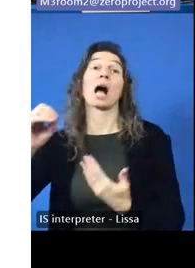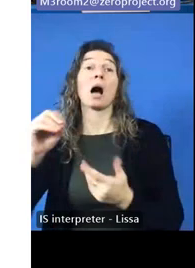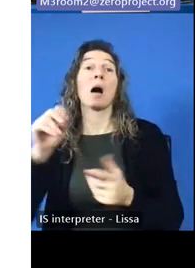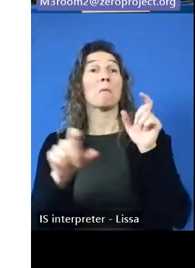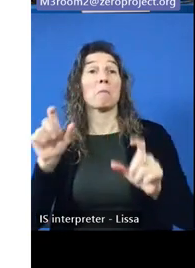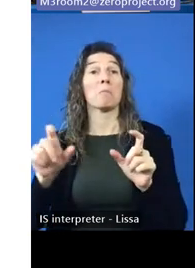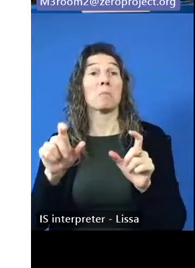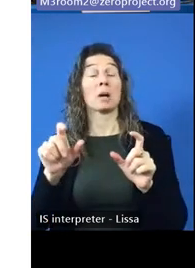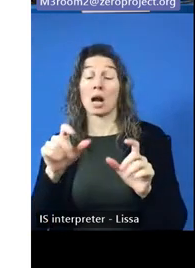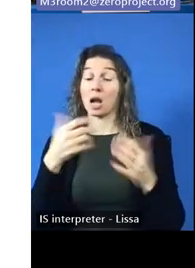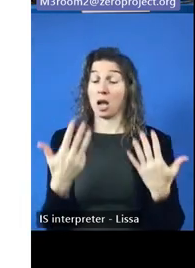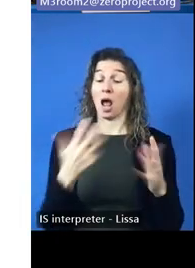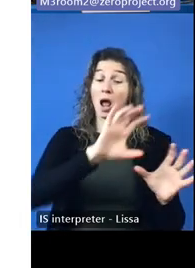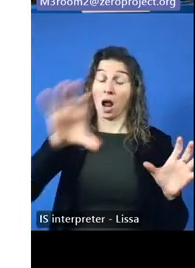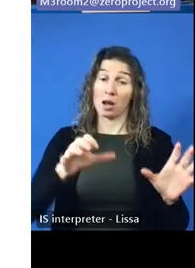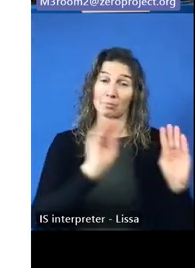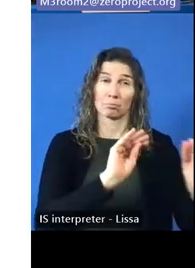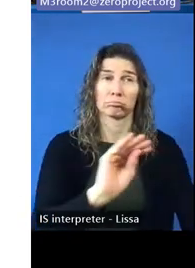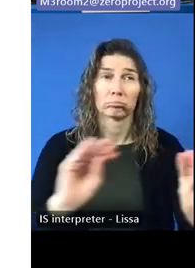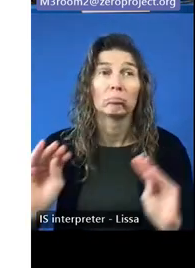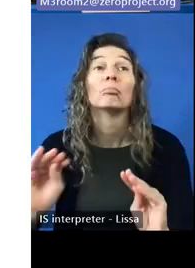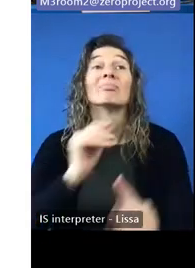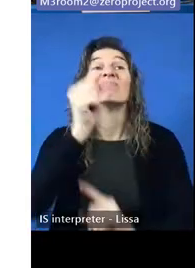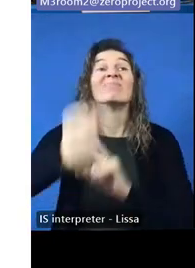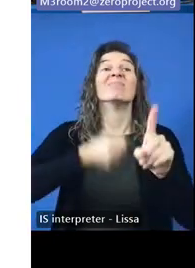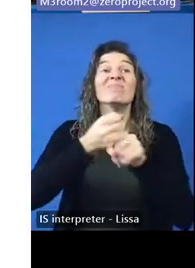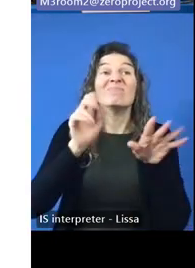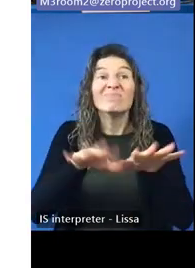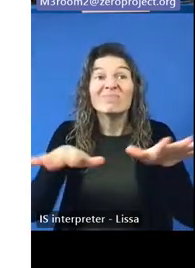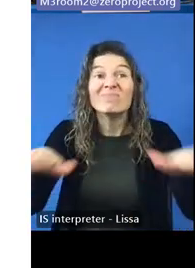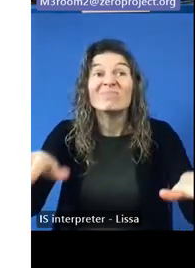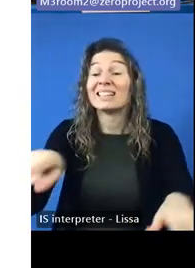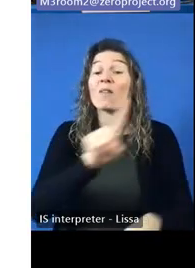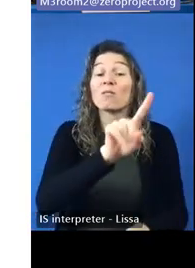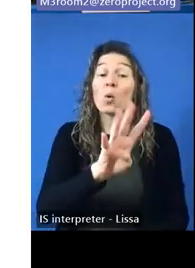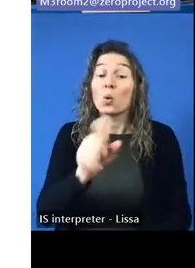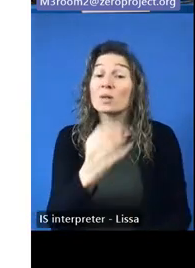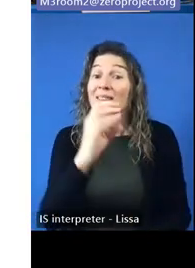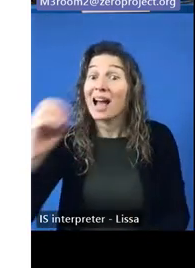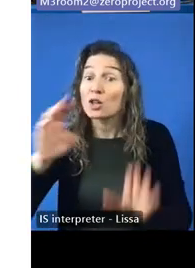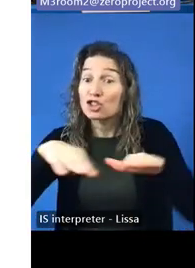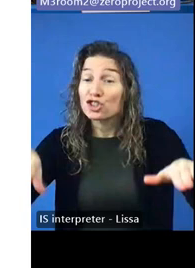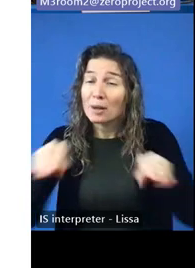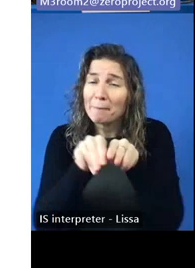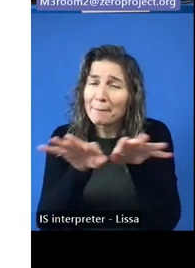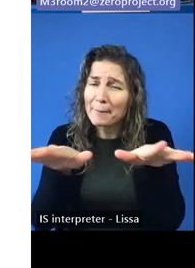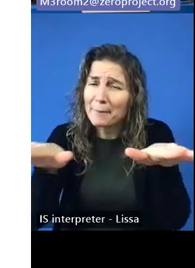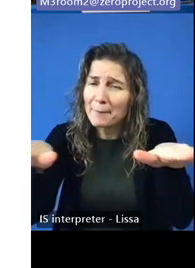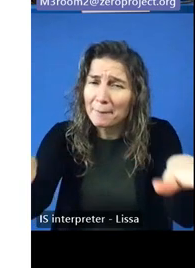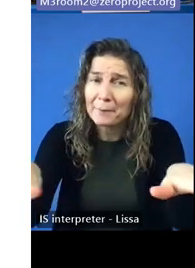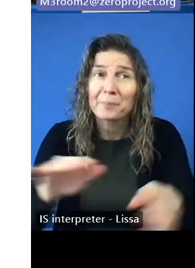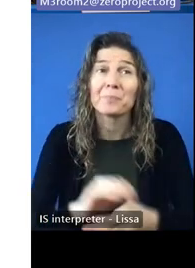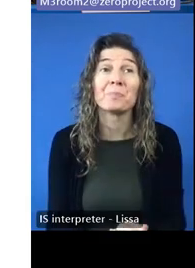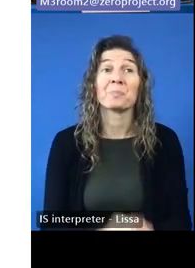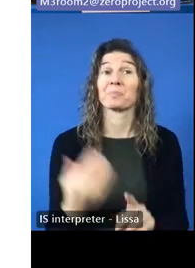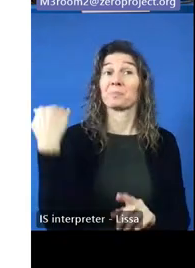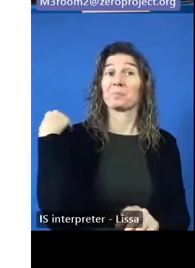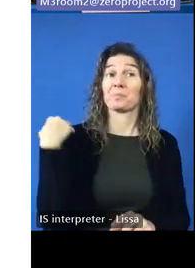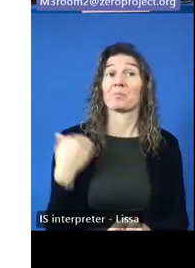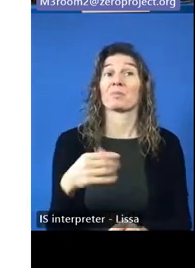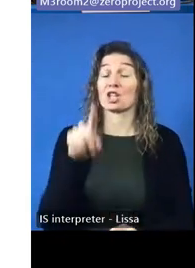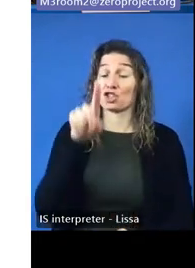children. We saw that number increase in 2023. As of January 2024, we have more